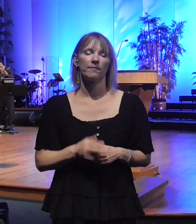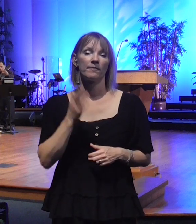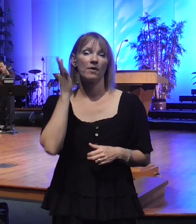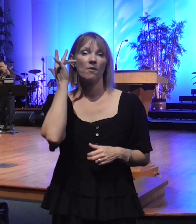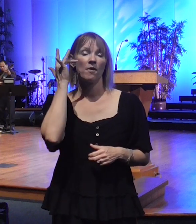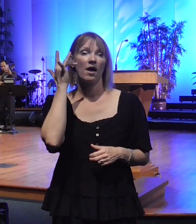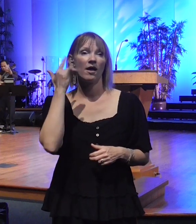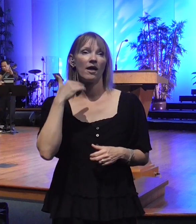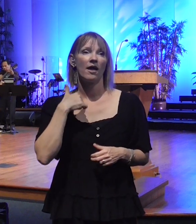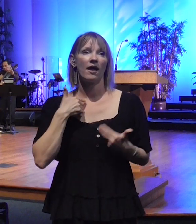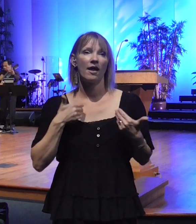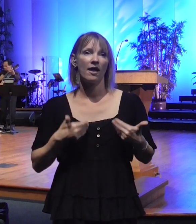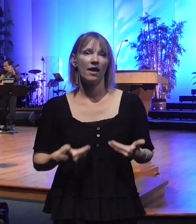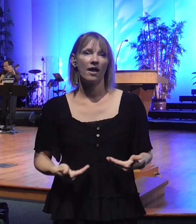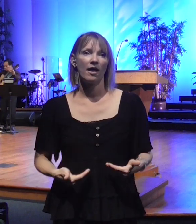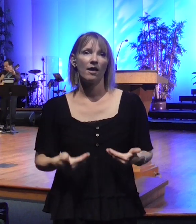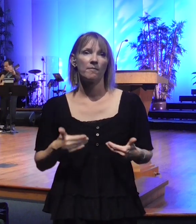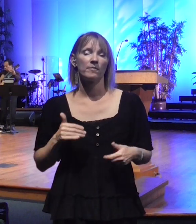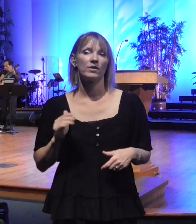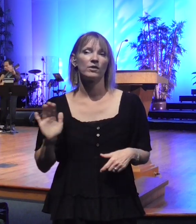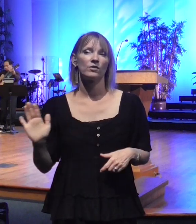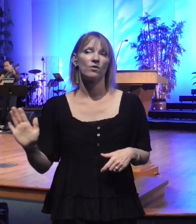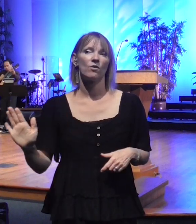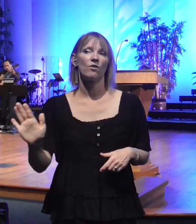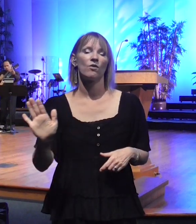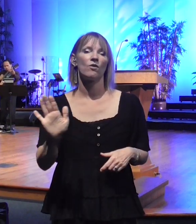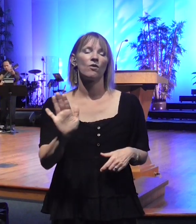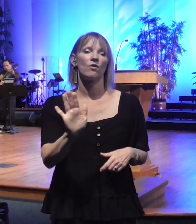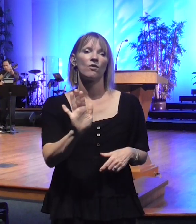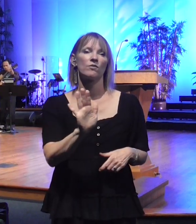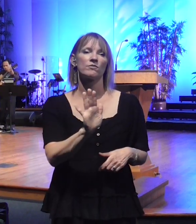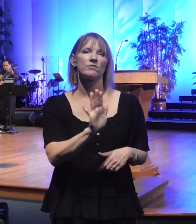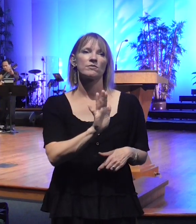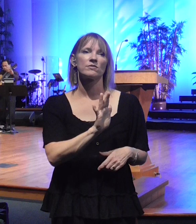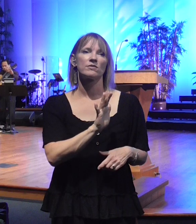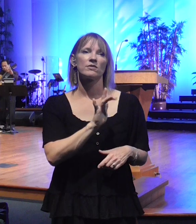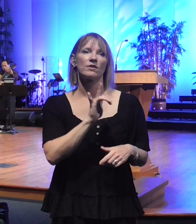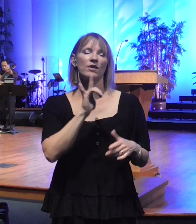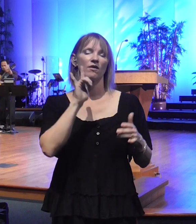I am yours